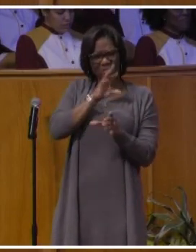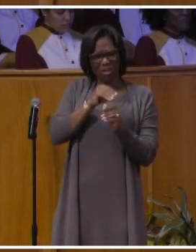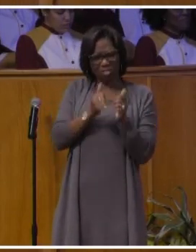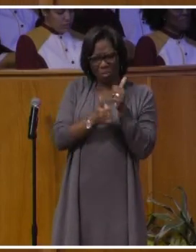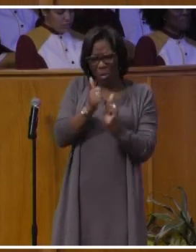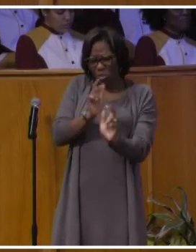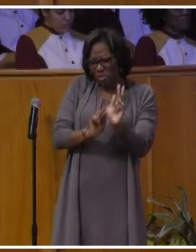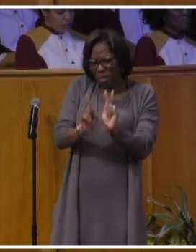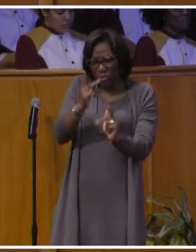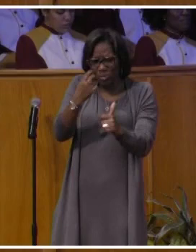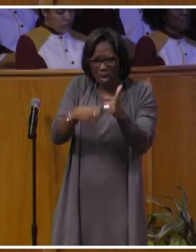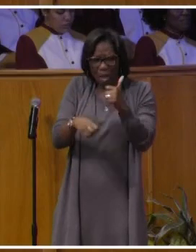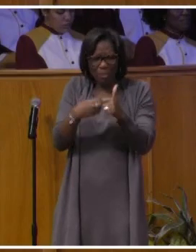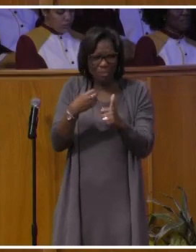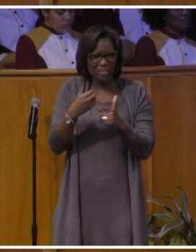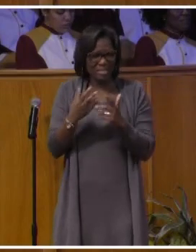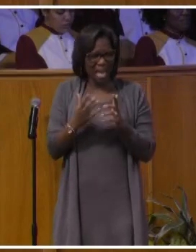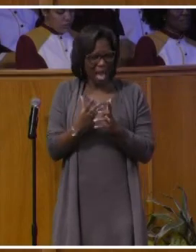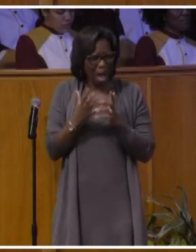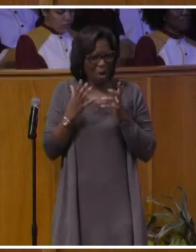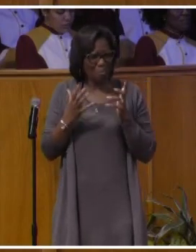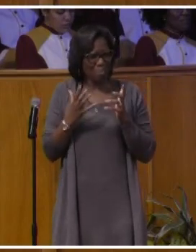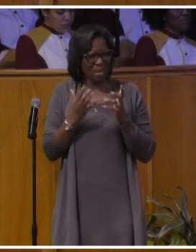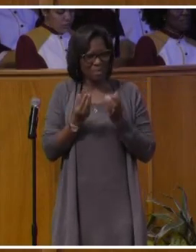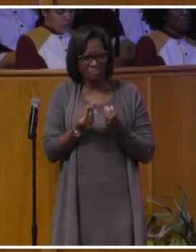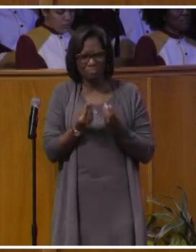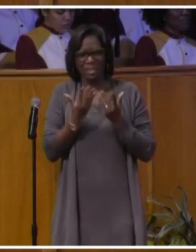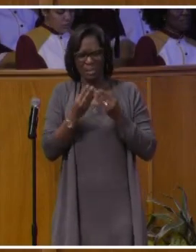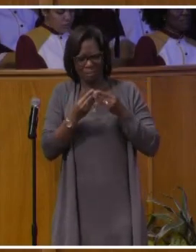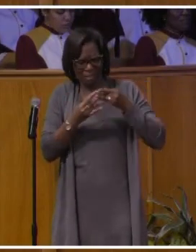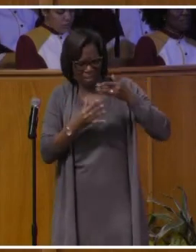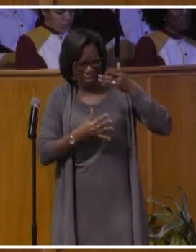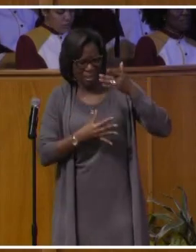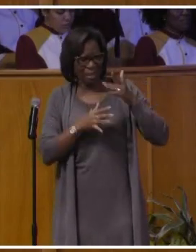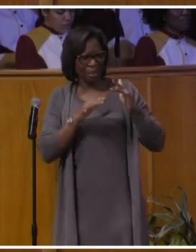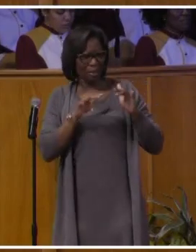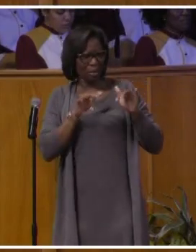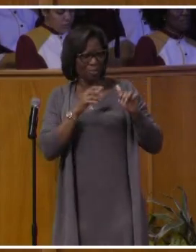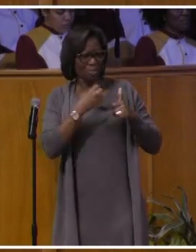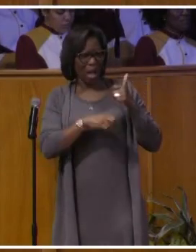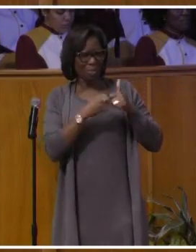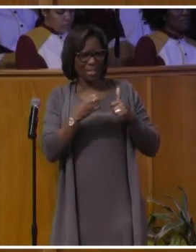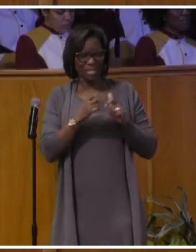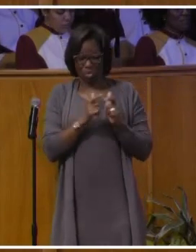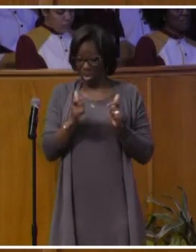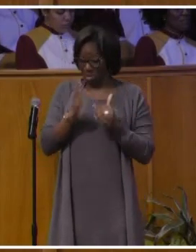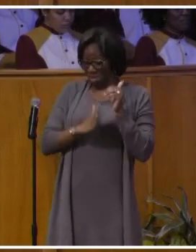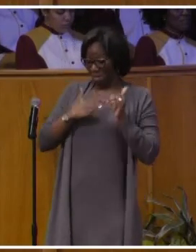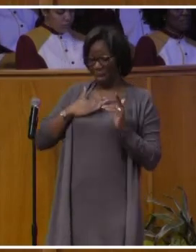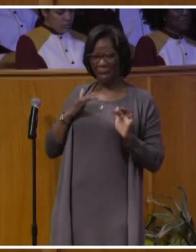most people's problems is greater than my ability to help you with.